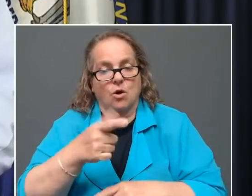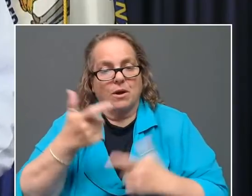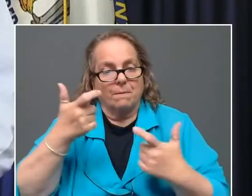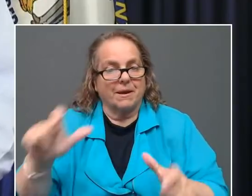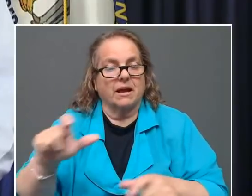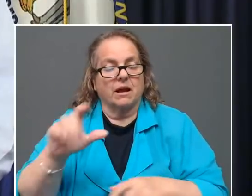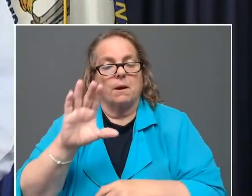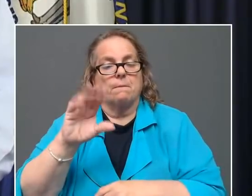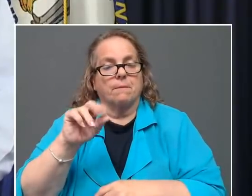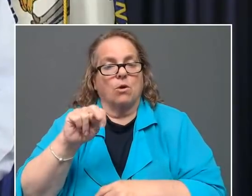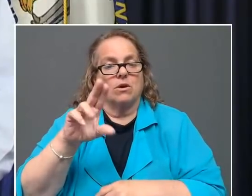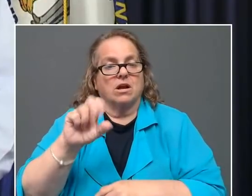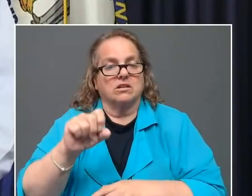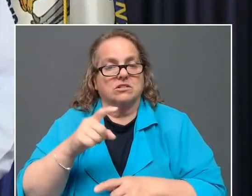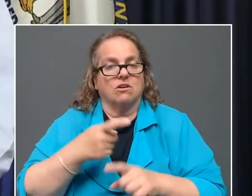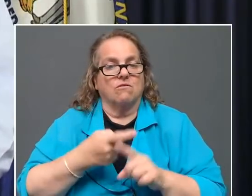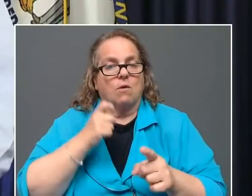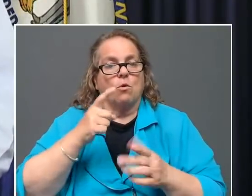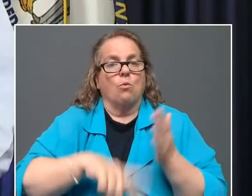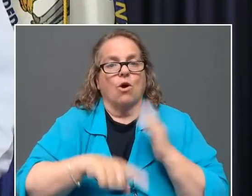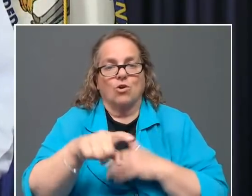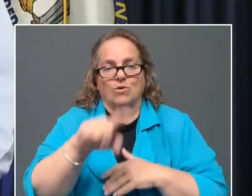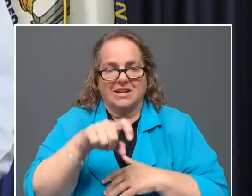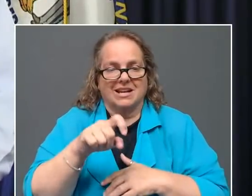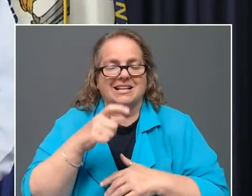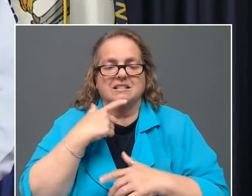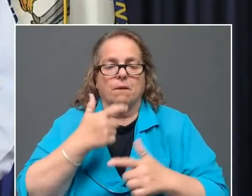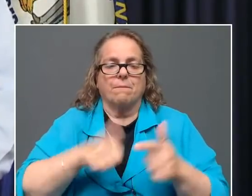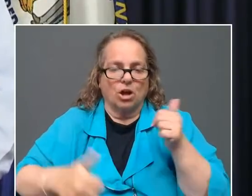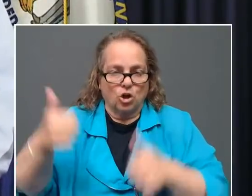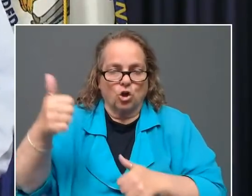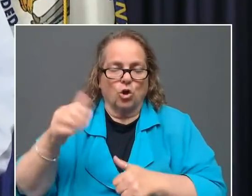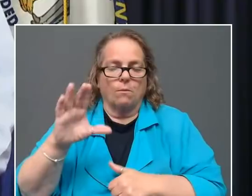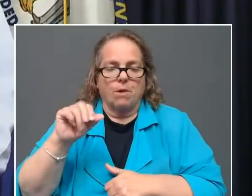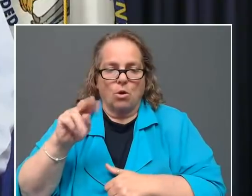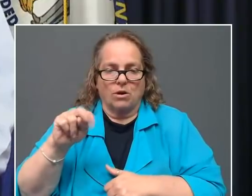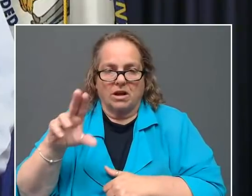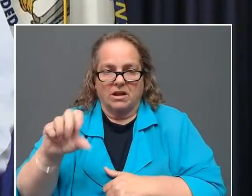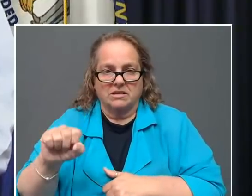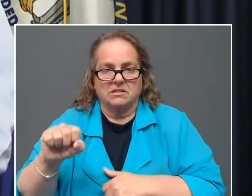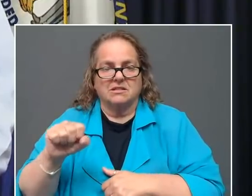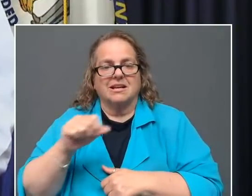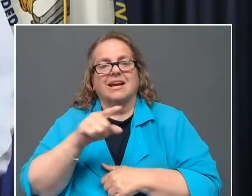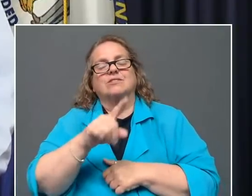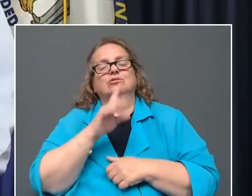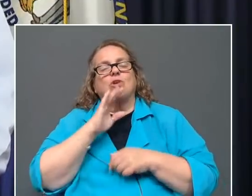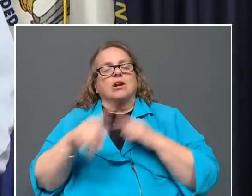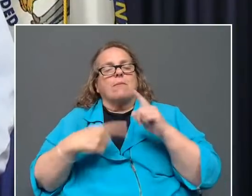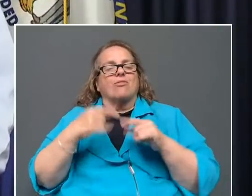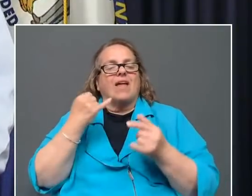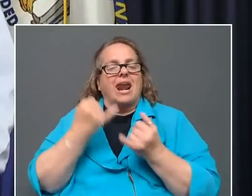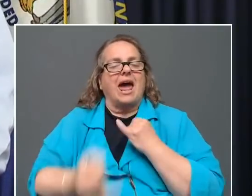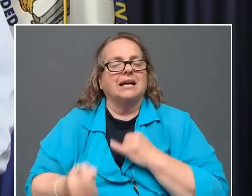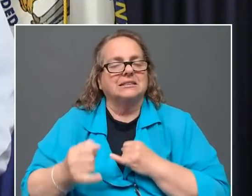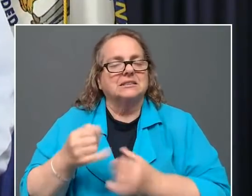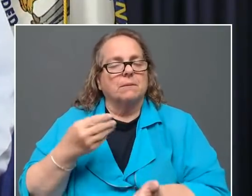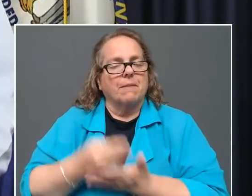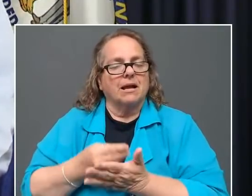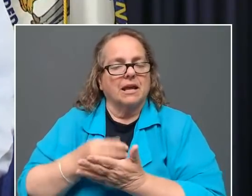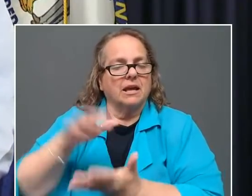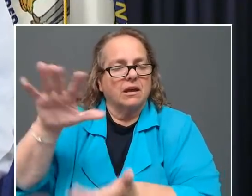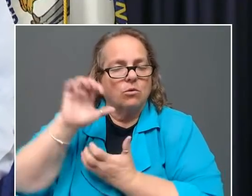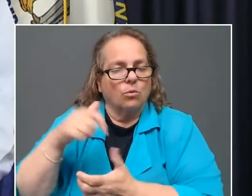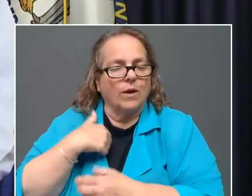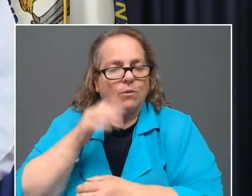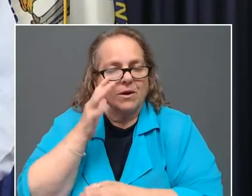This is an even bigger bonus. Oh, I guess that's referring to the last CARES and then the American Rescue Act. I'm